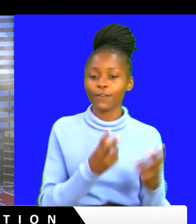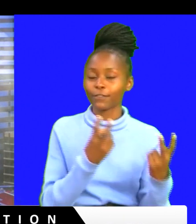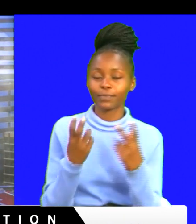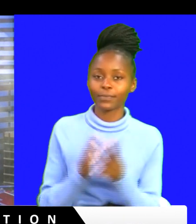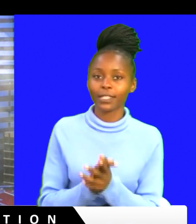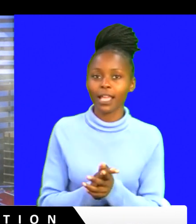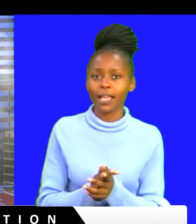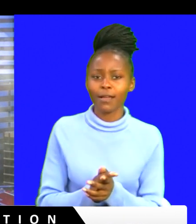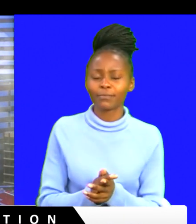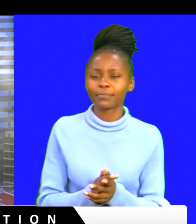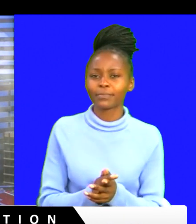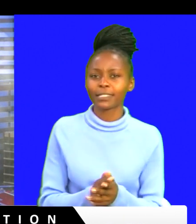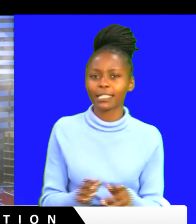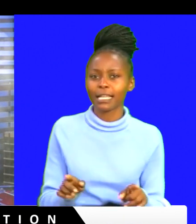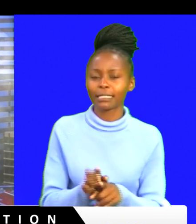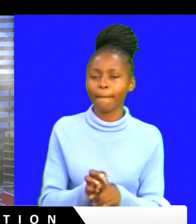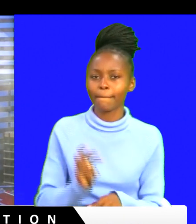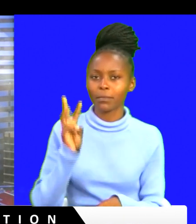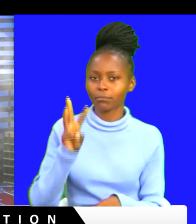is